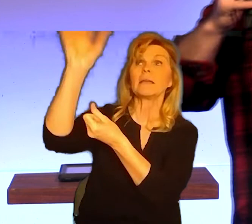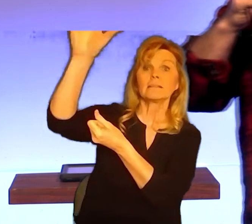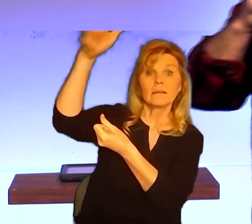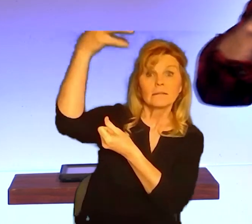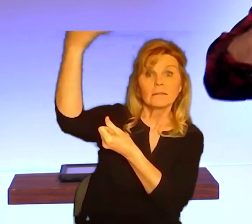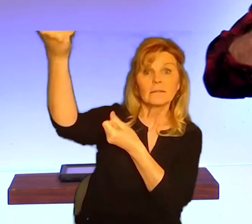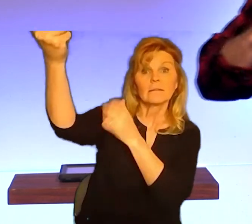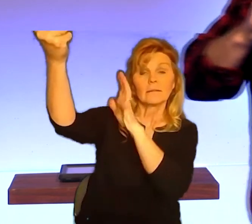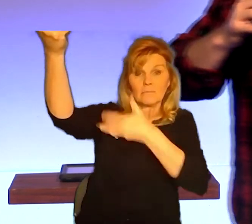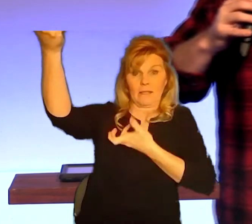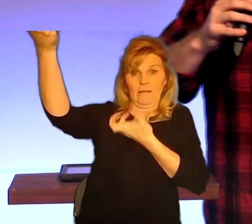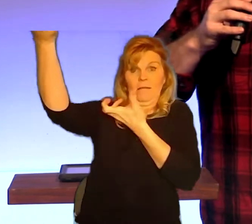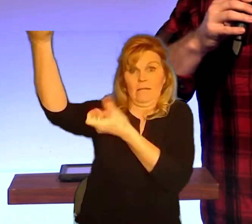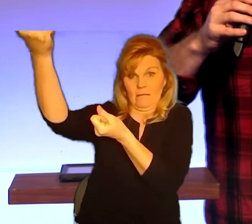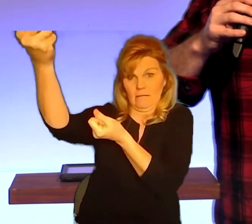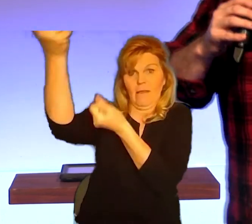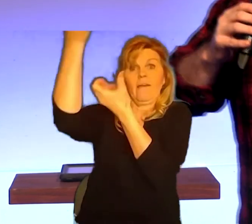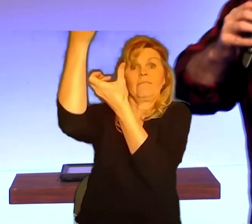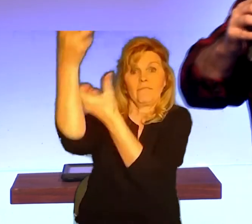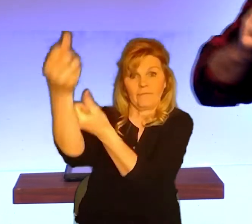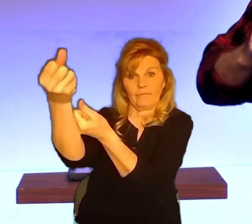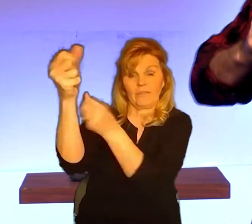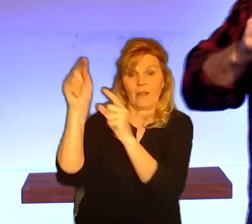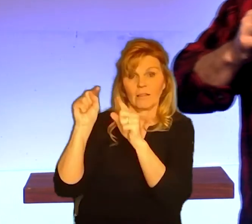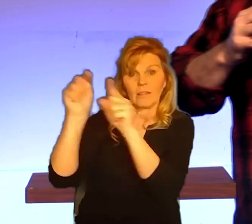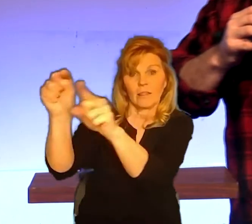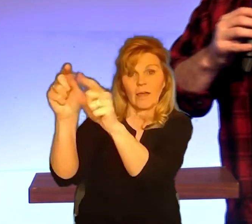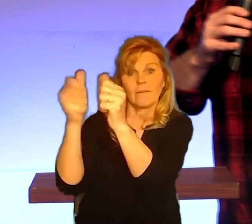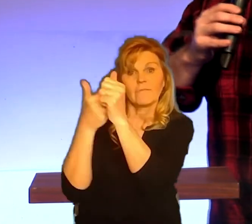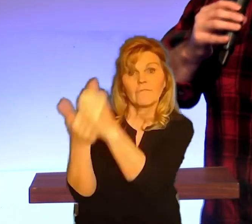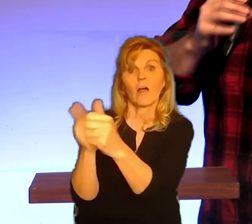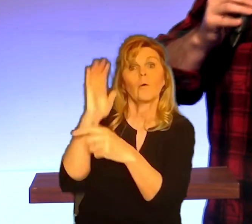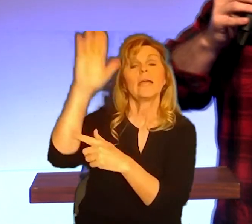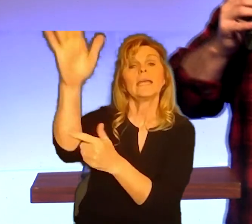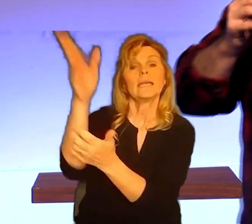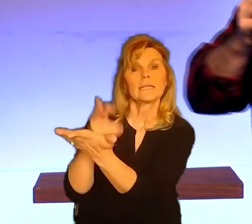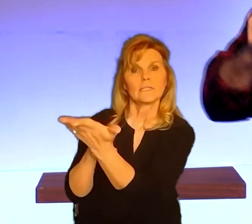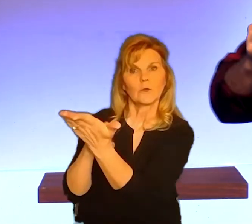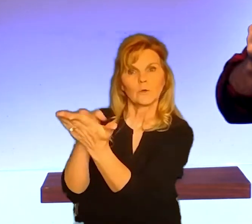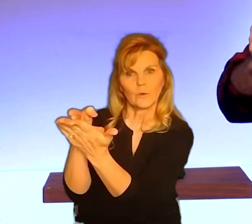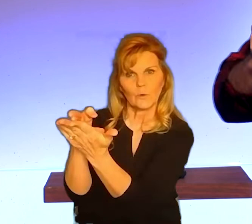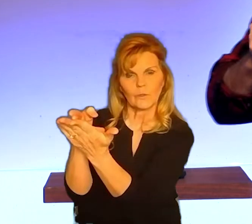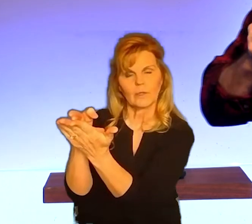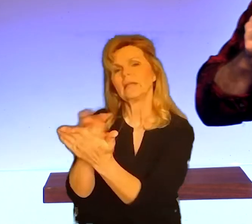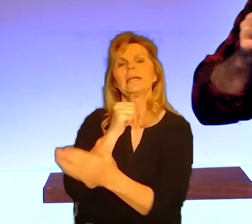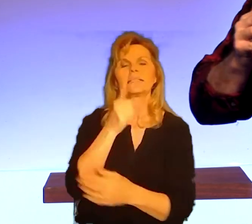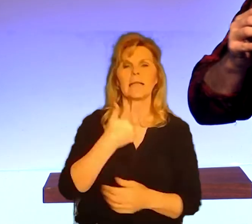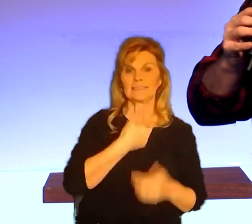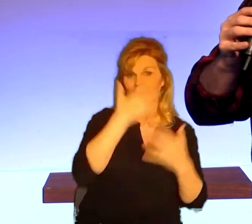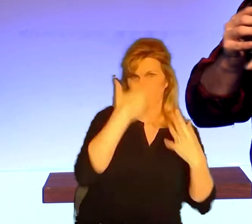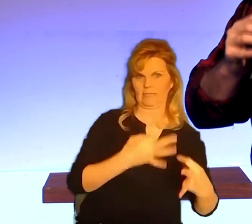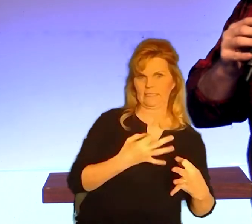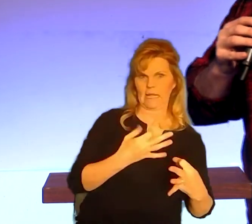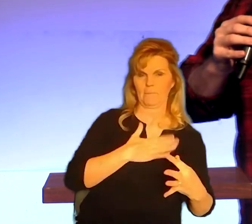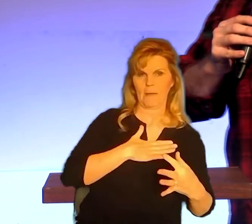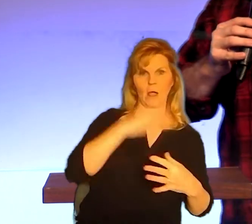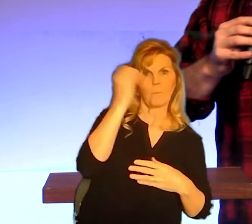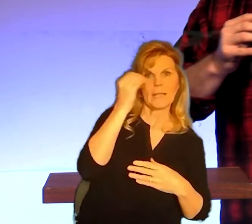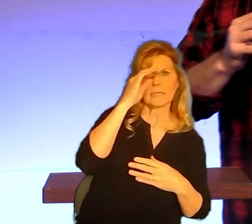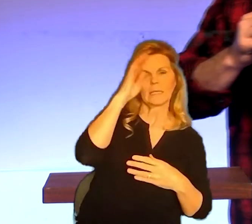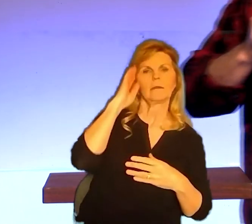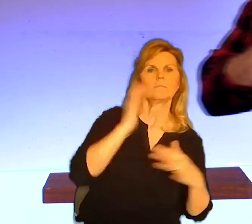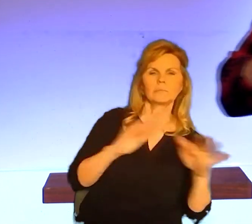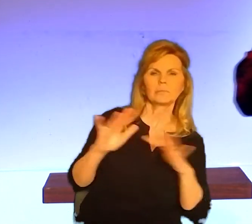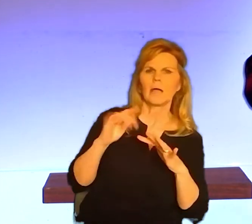choosing to align with his truth, and it's not subjective, and we're going to talk about that here